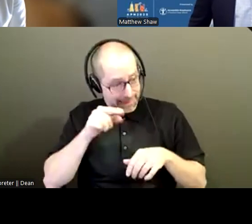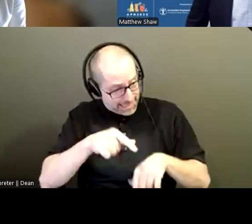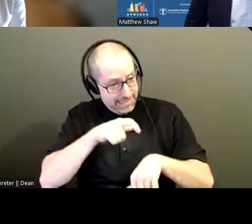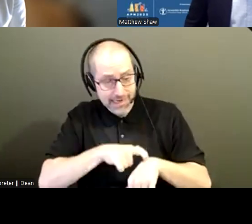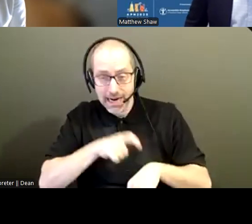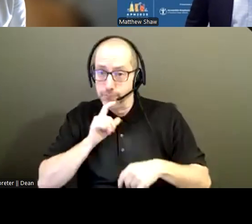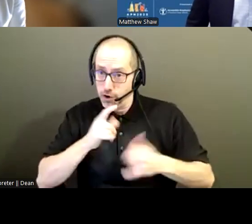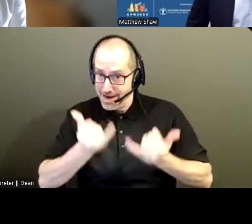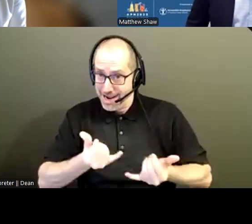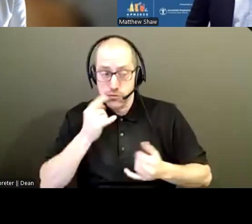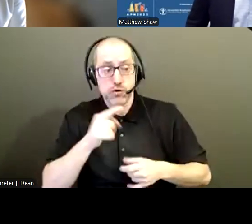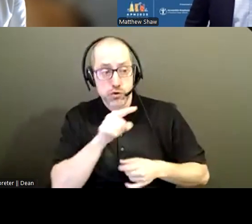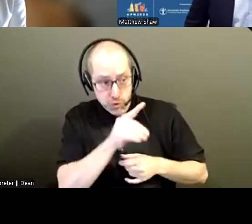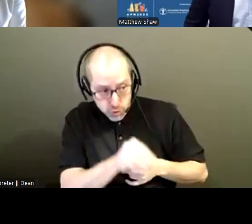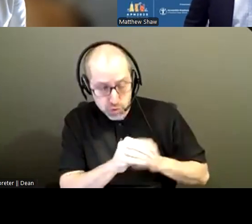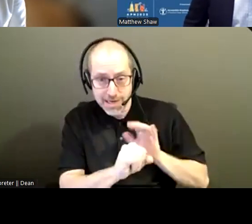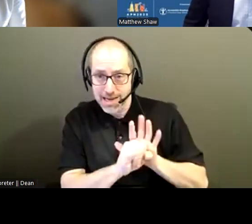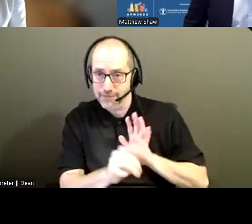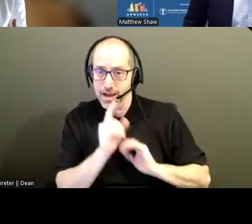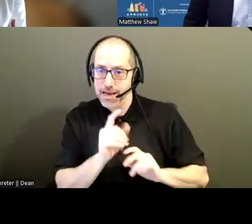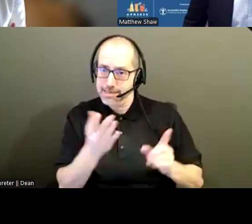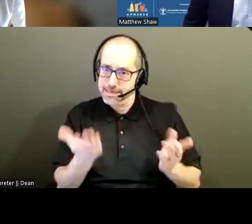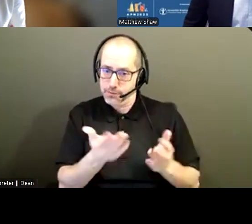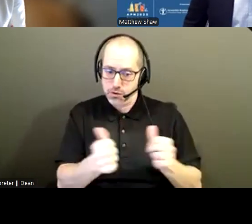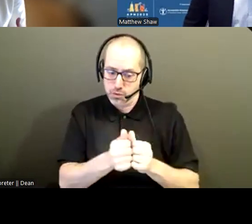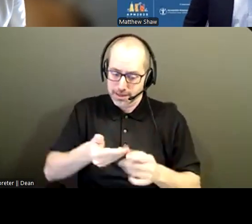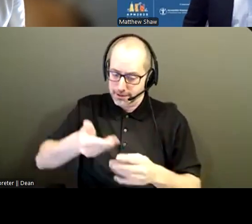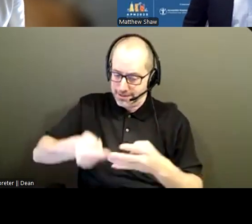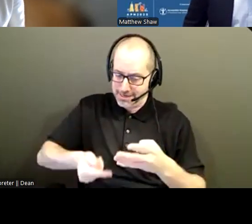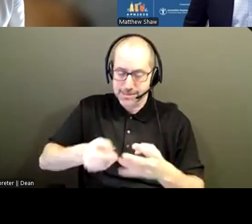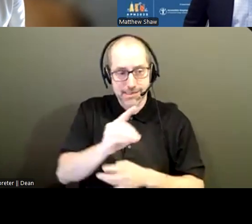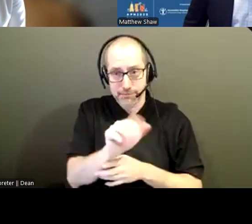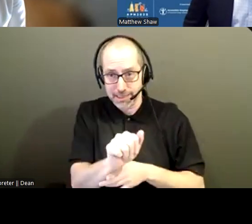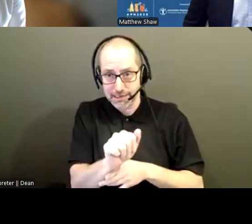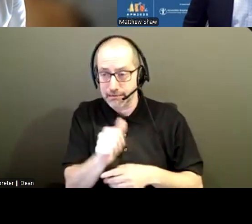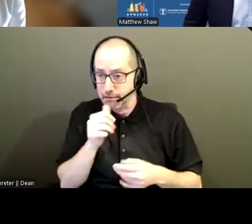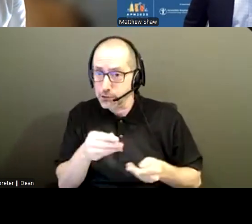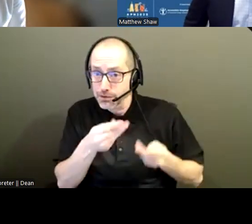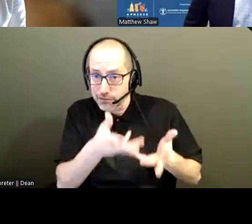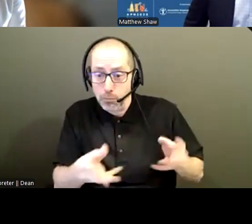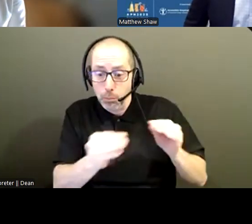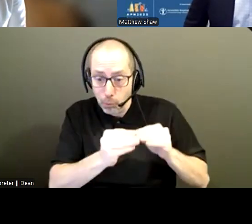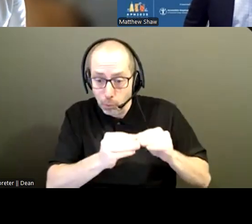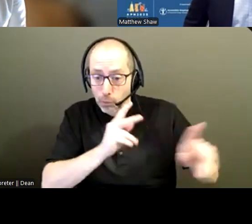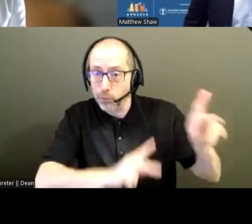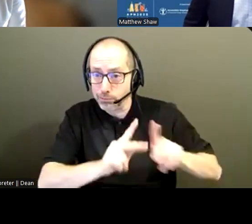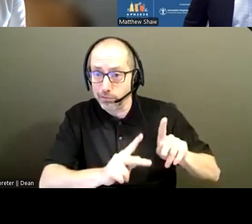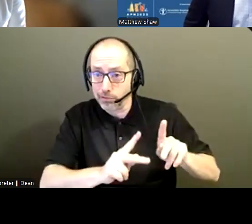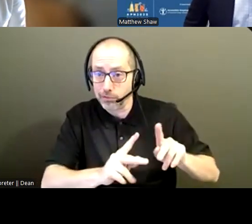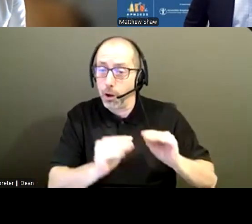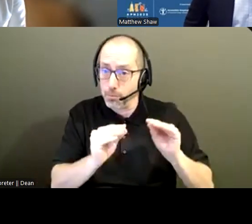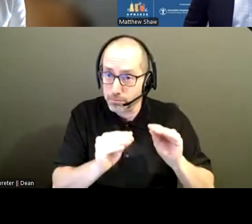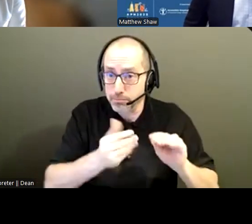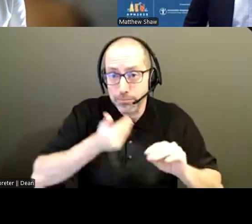with a disability? And so it gave more people the opportunity to go, oh, this